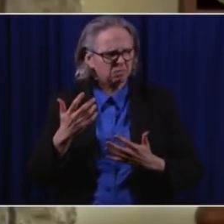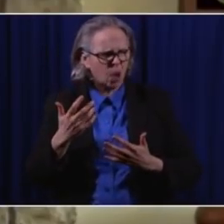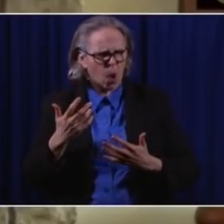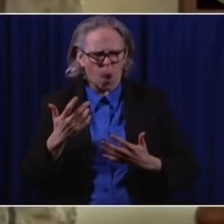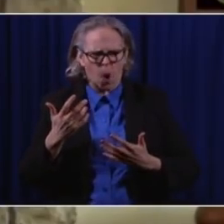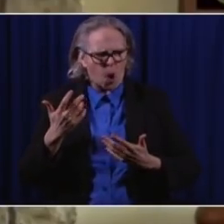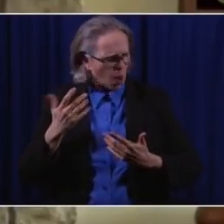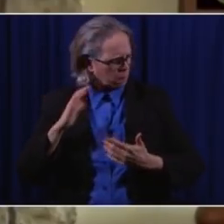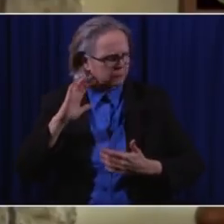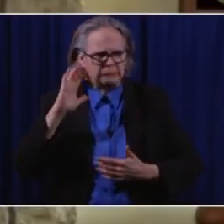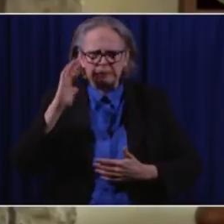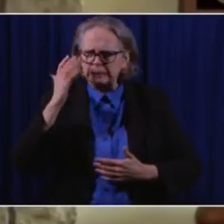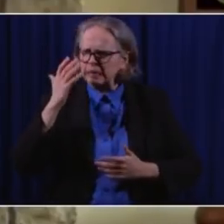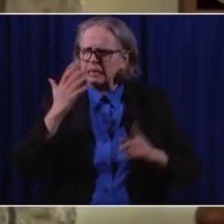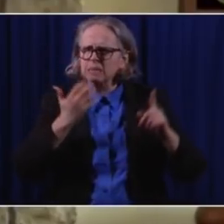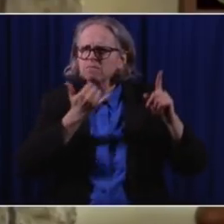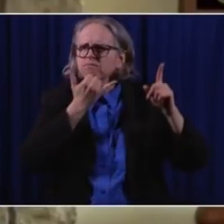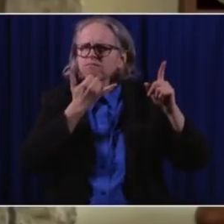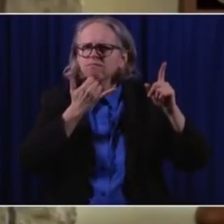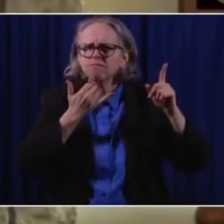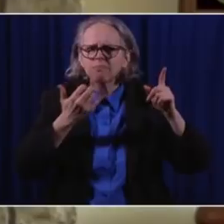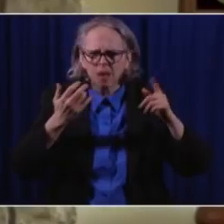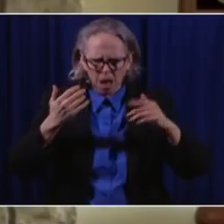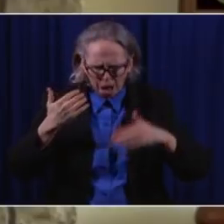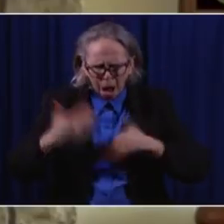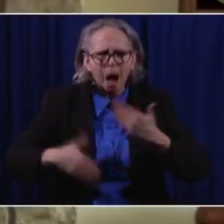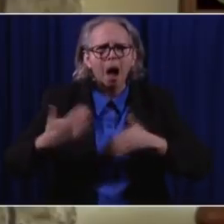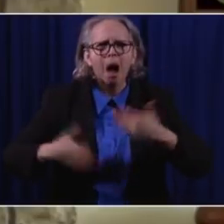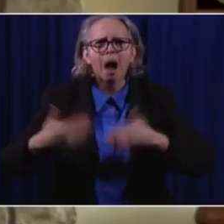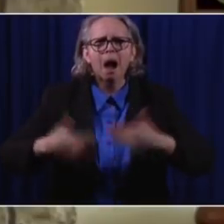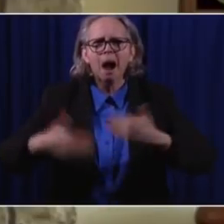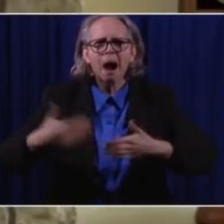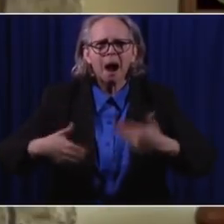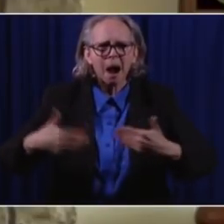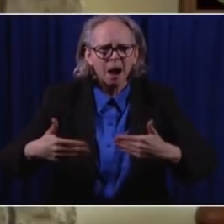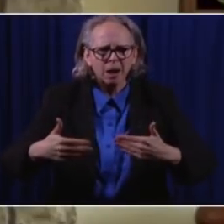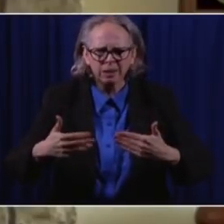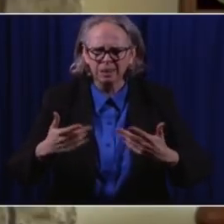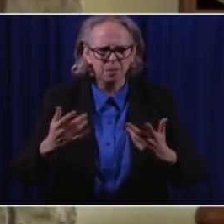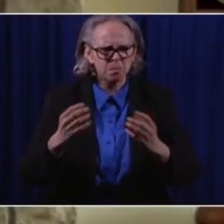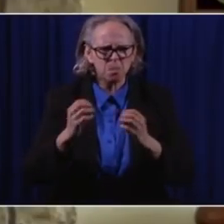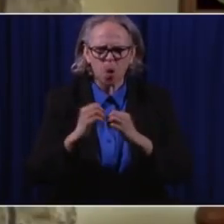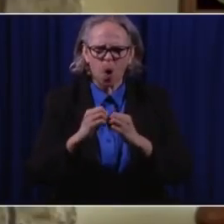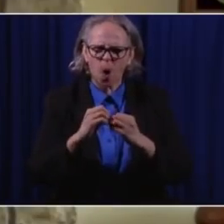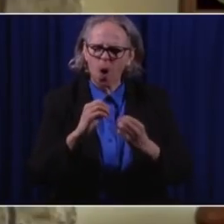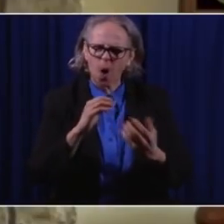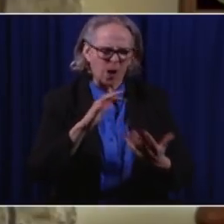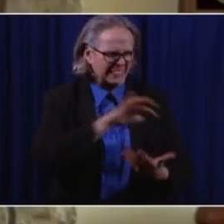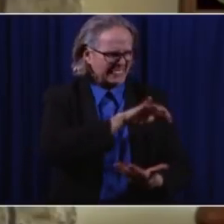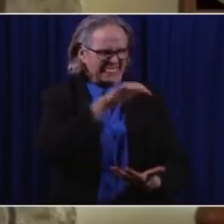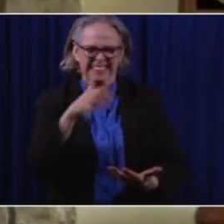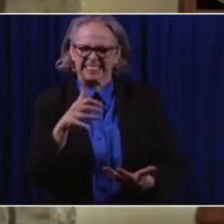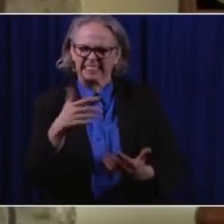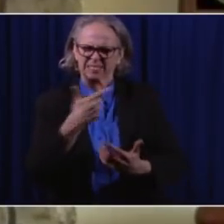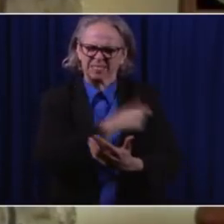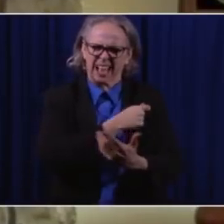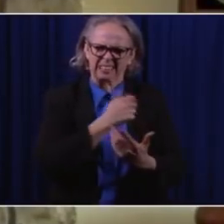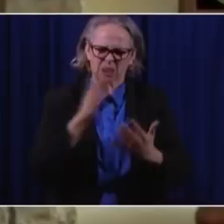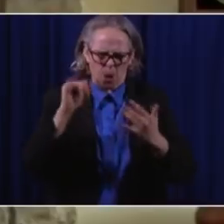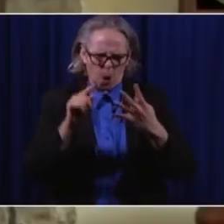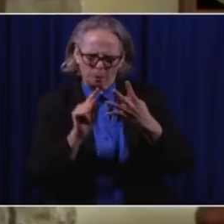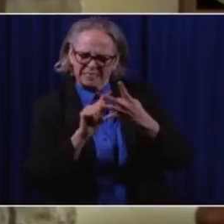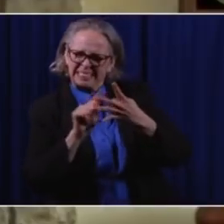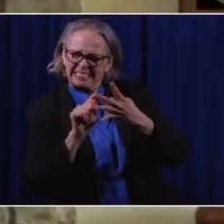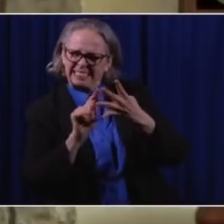forward to starting to get that. We hope one of them in December at some point, and the other one we